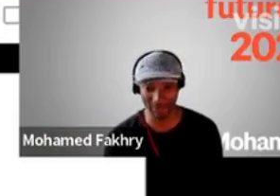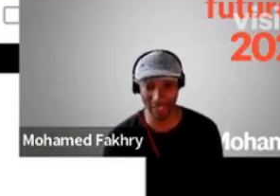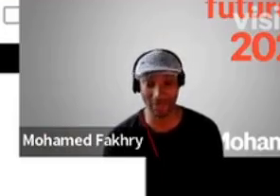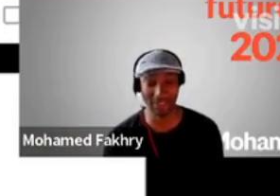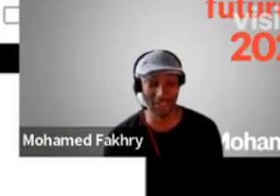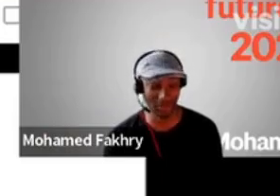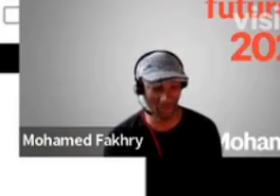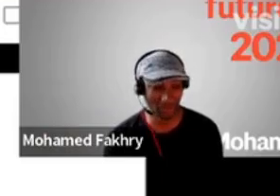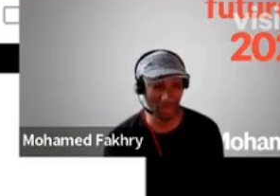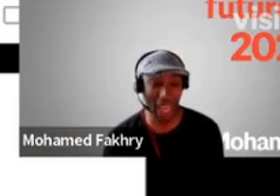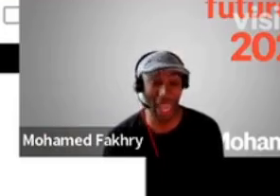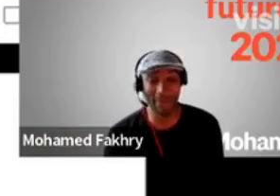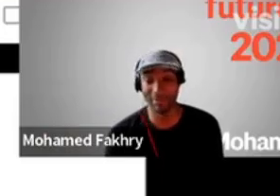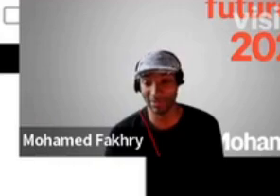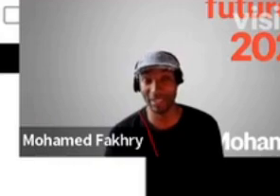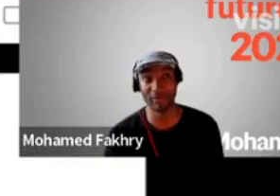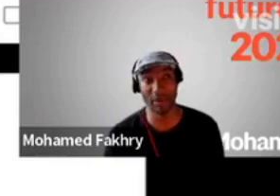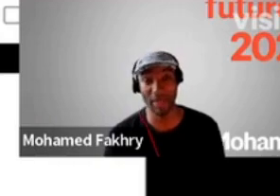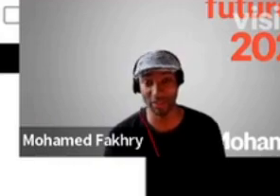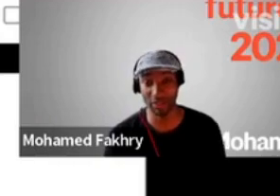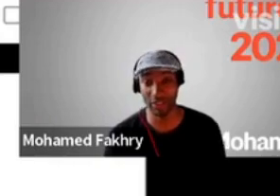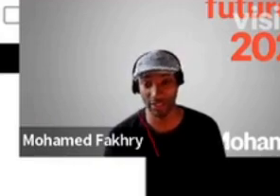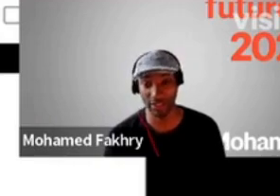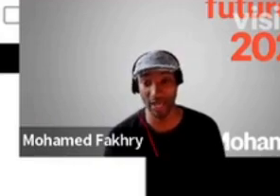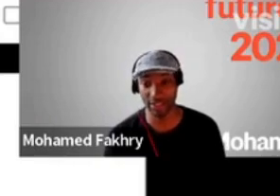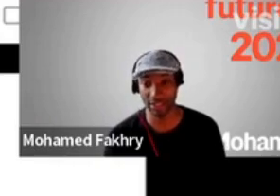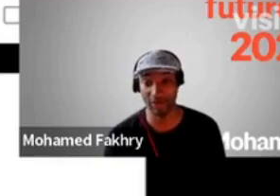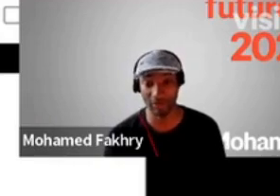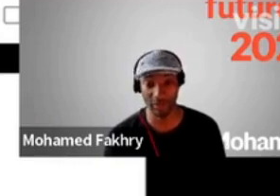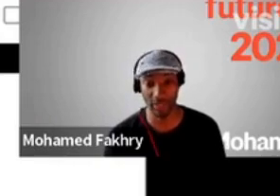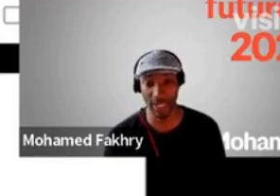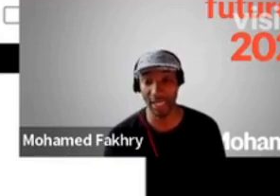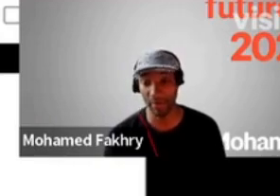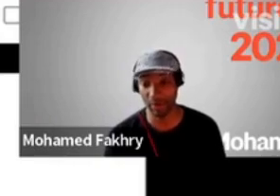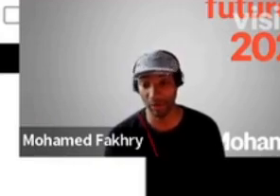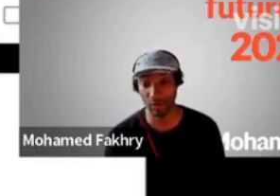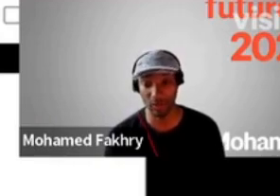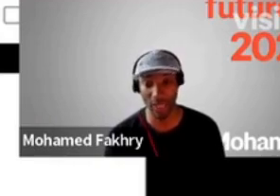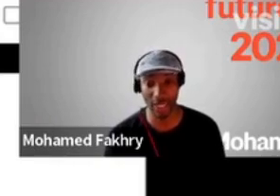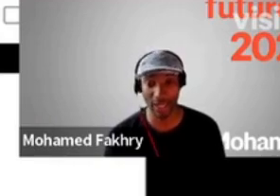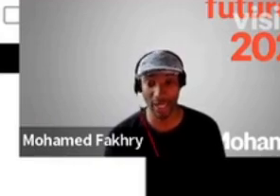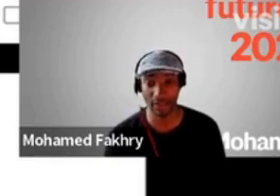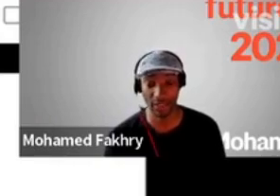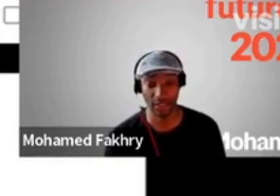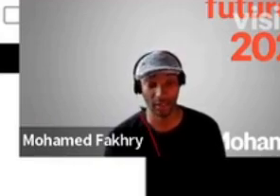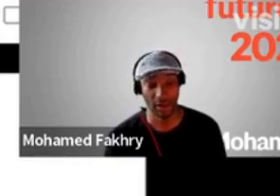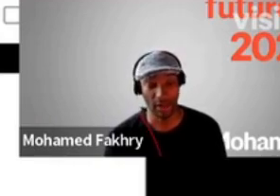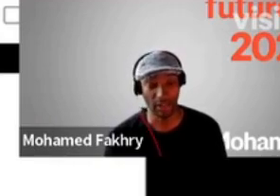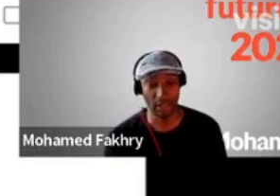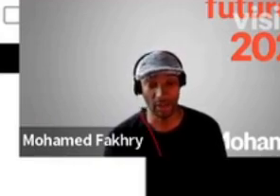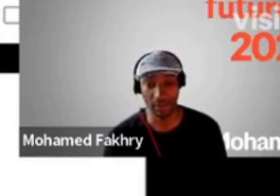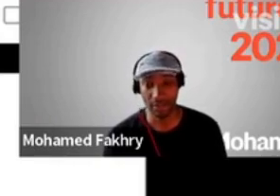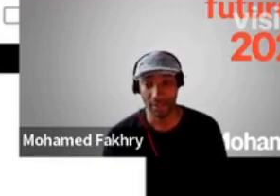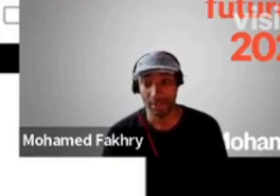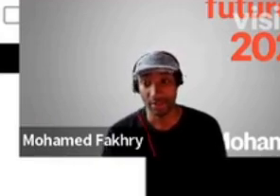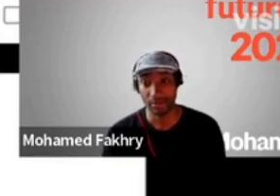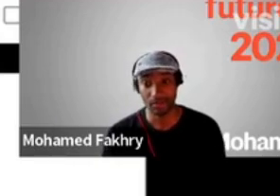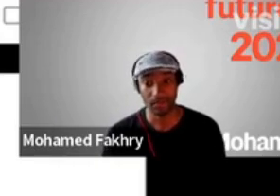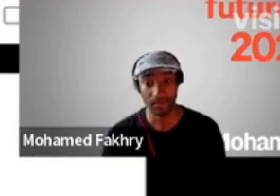lot. They do. I'm speaking from experience as a deaf person, and it happened to me, so I can relate. Yeah.